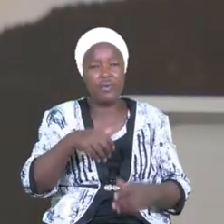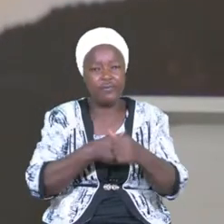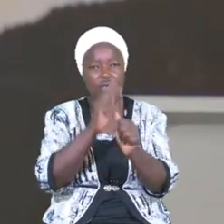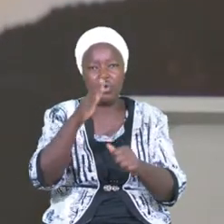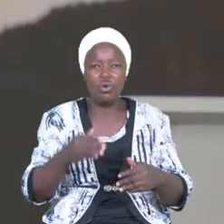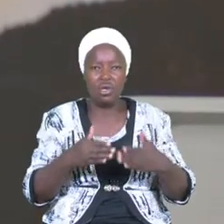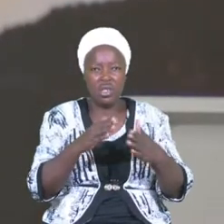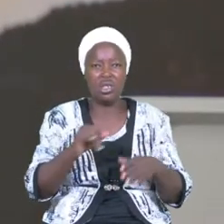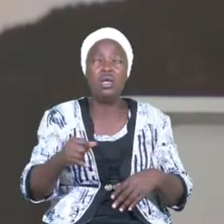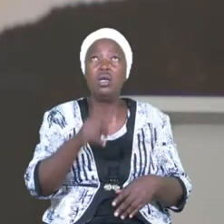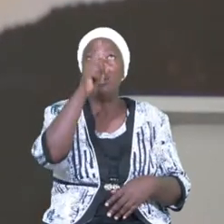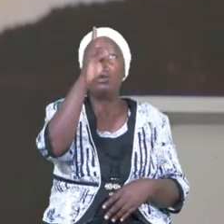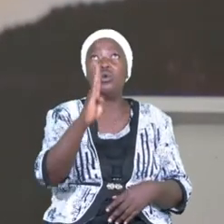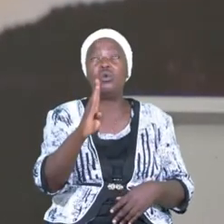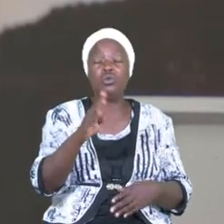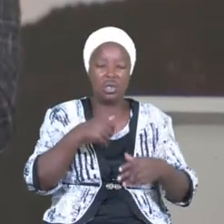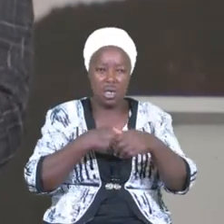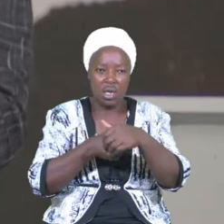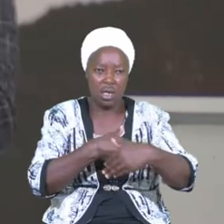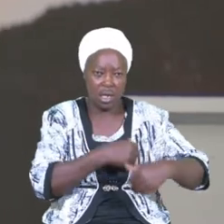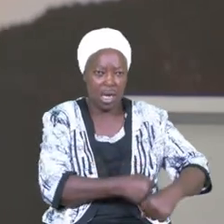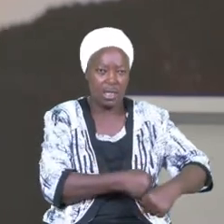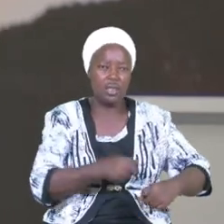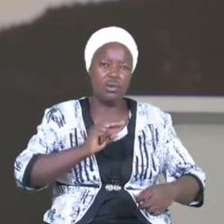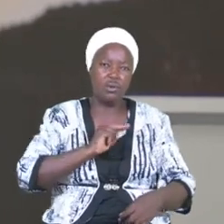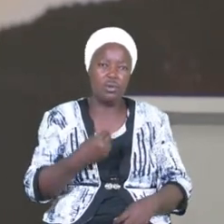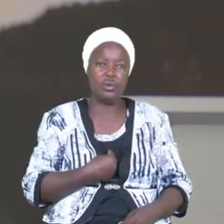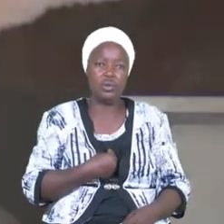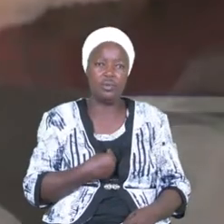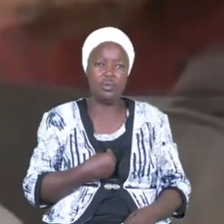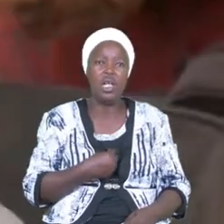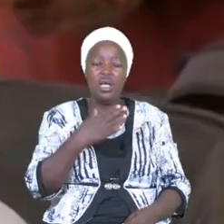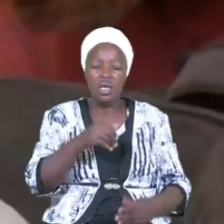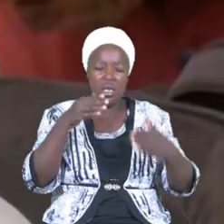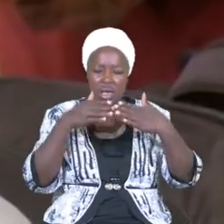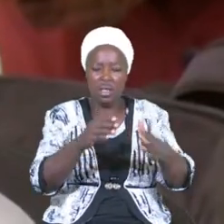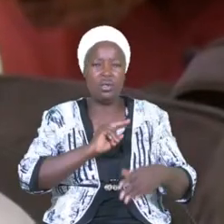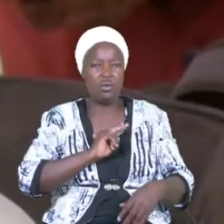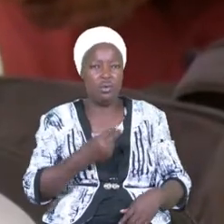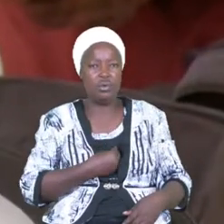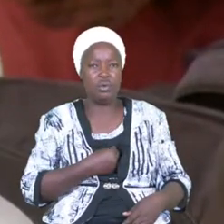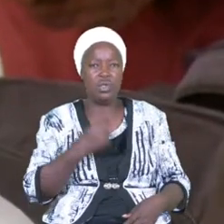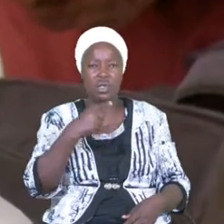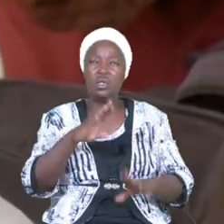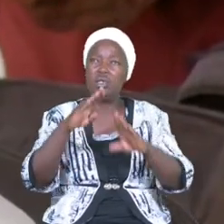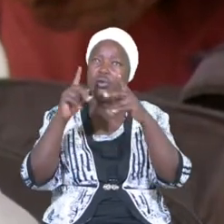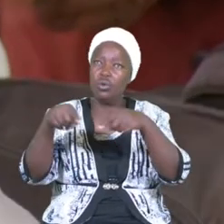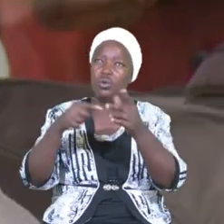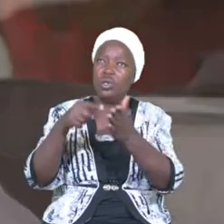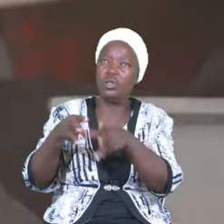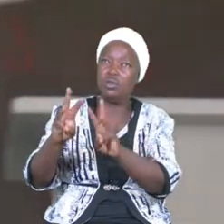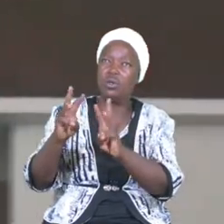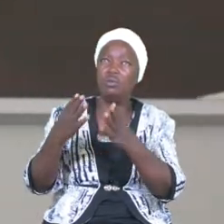God guides us. He says, go this way. Thank you, Lord. I know a better